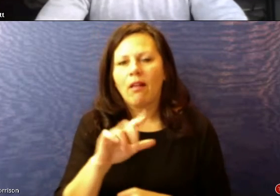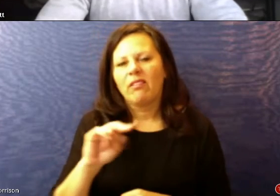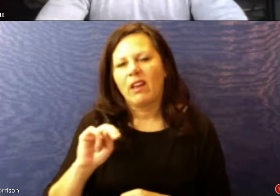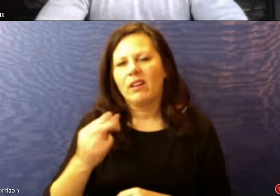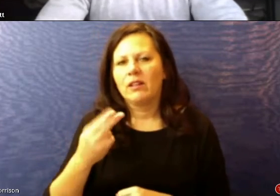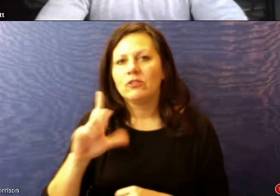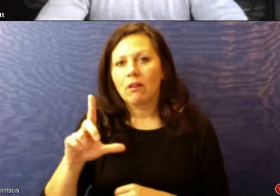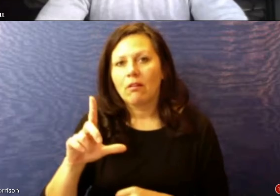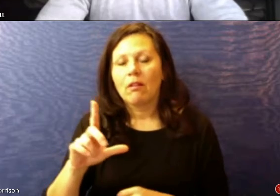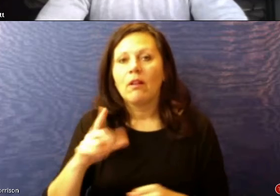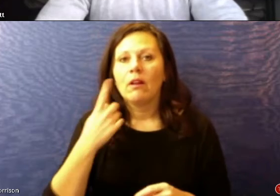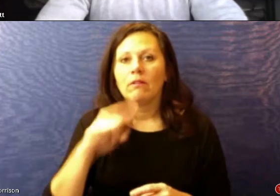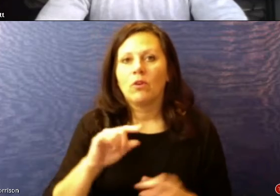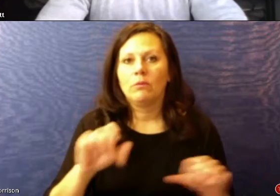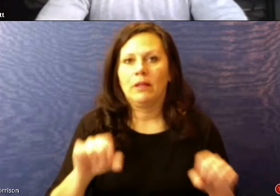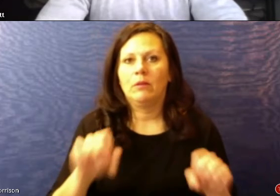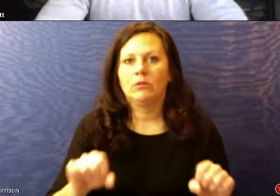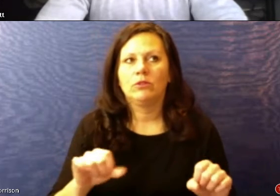to